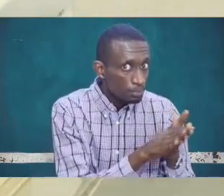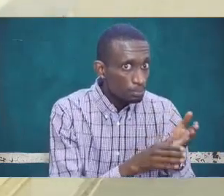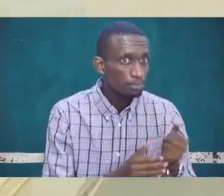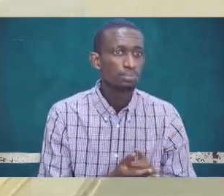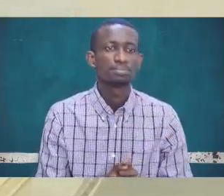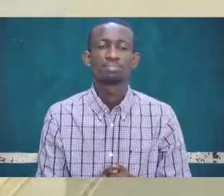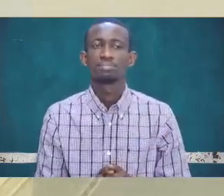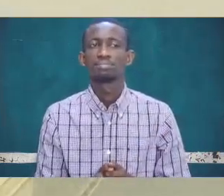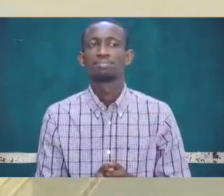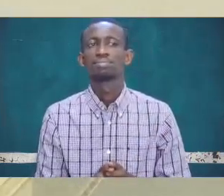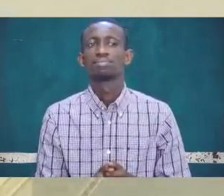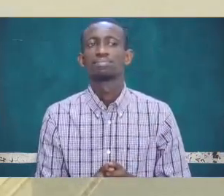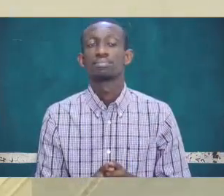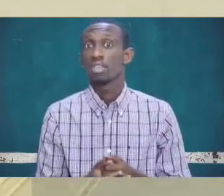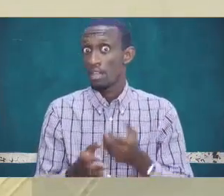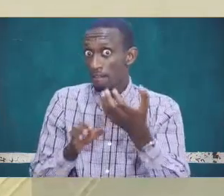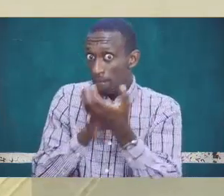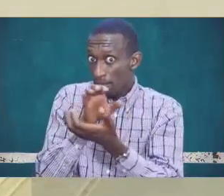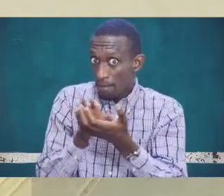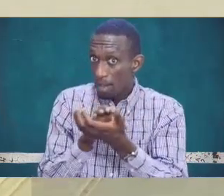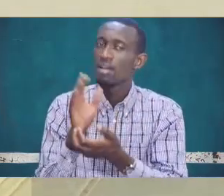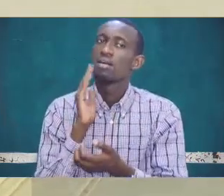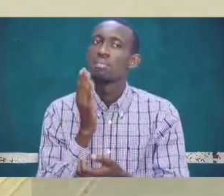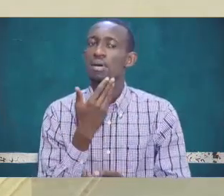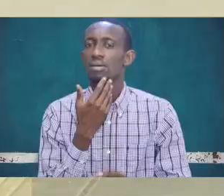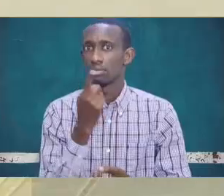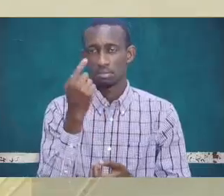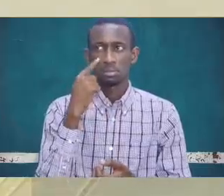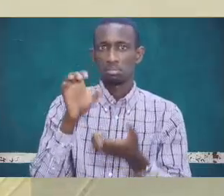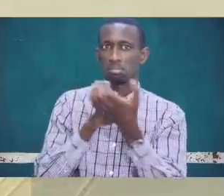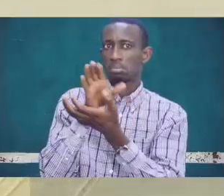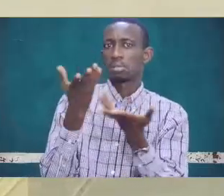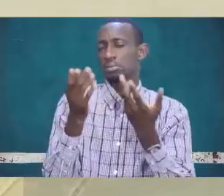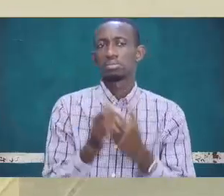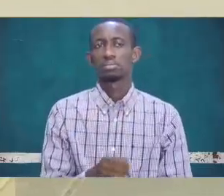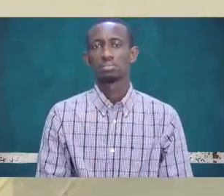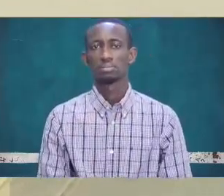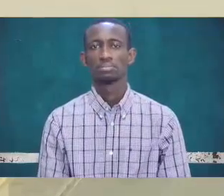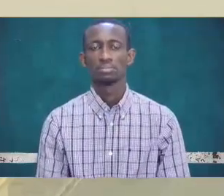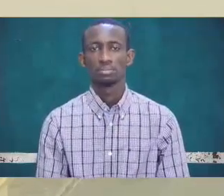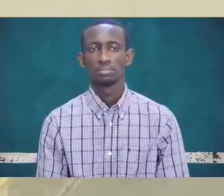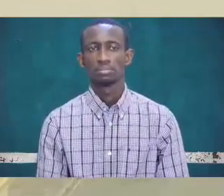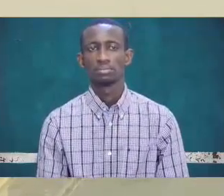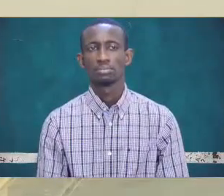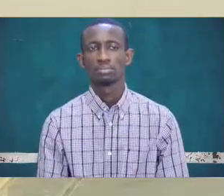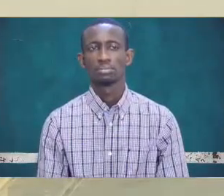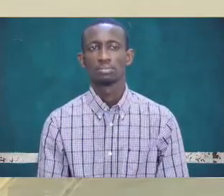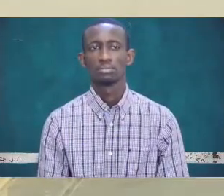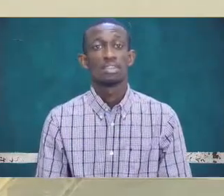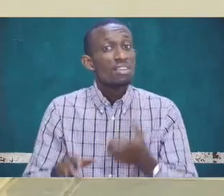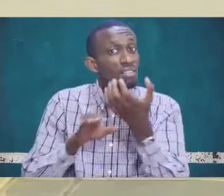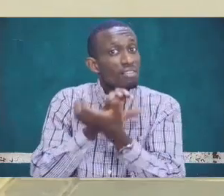and at the same time, we are going to add water, so they are going to be mixed together at the same time there. This is